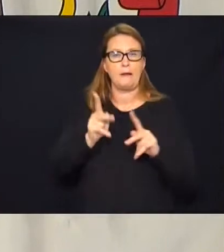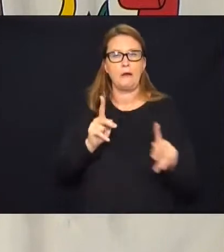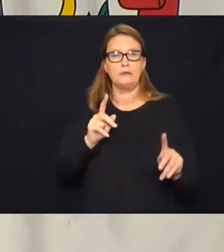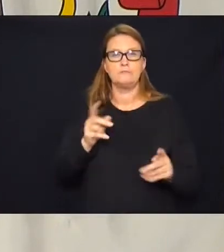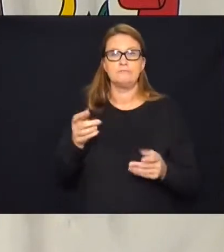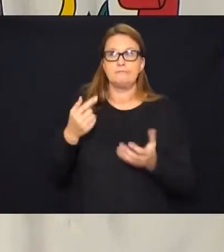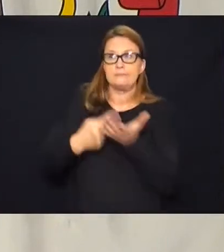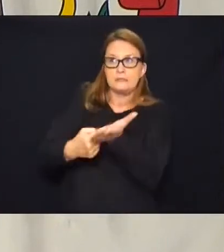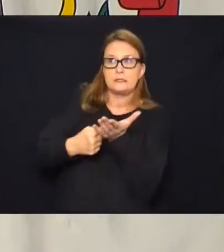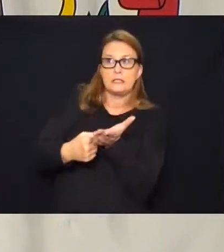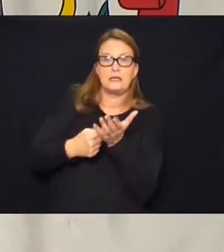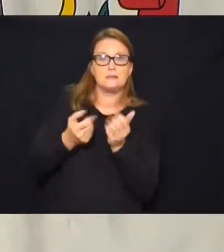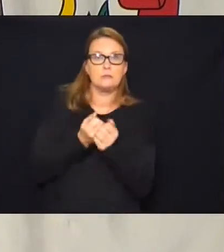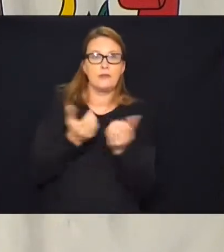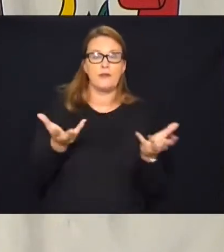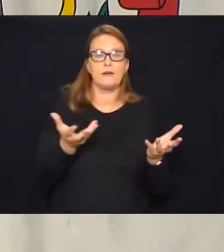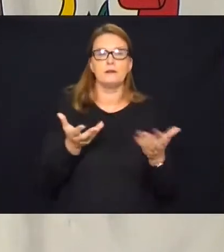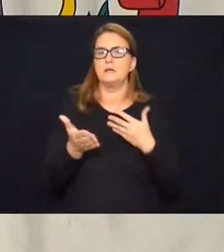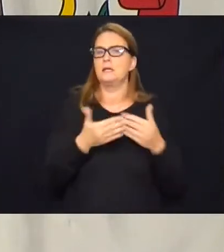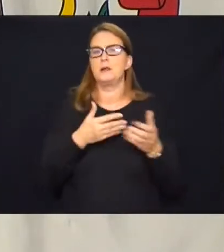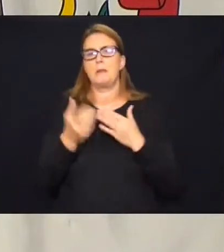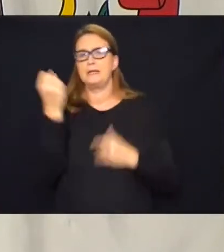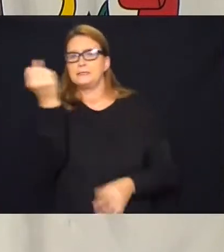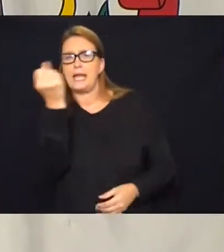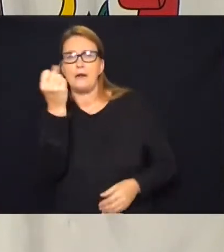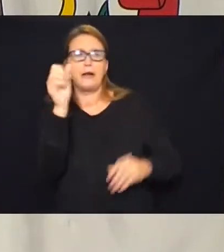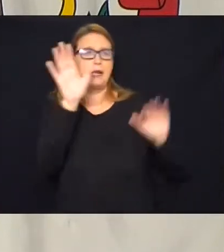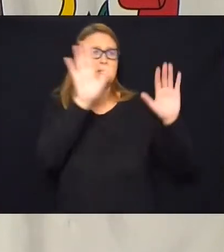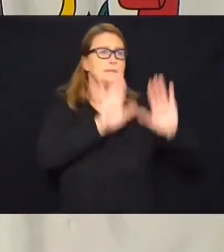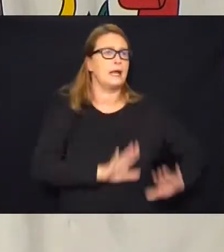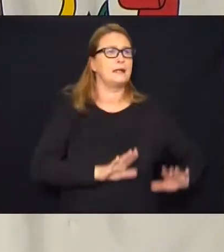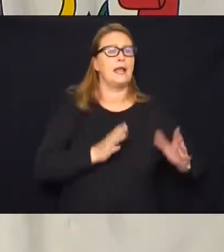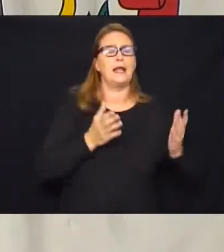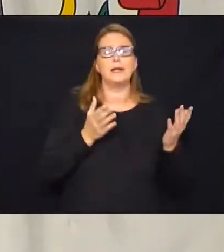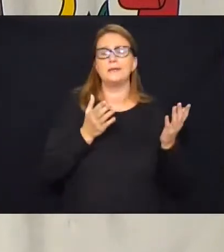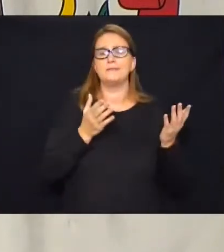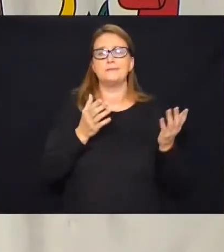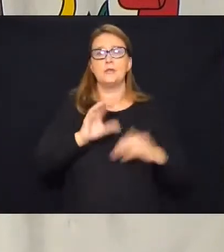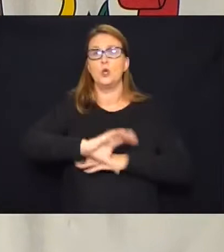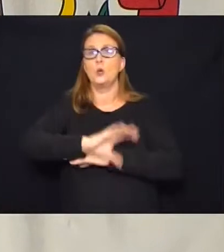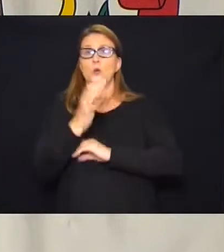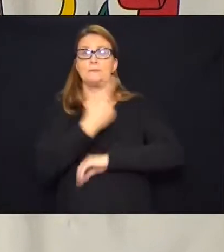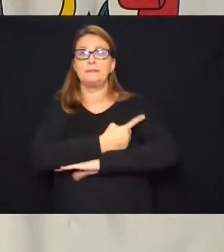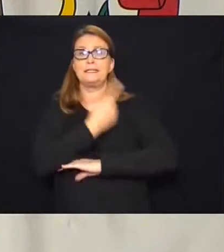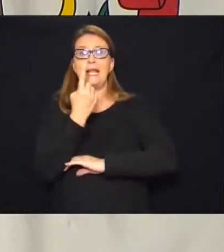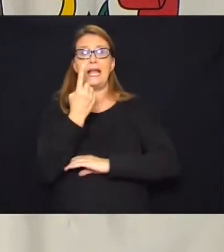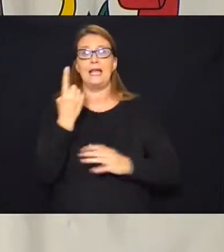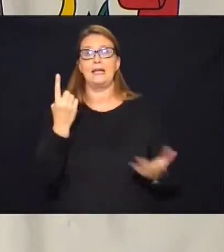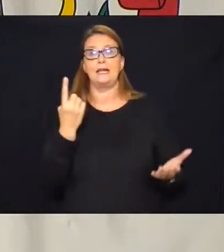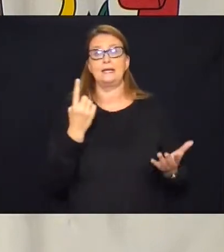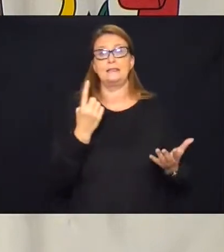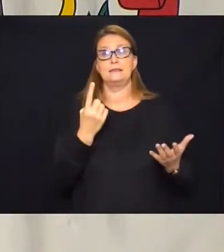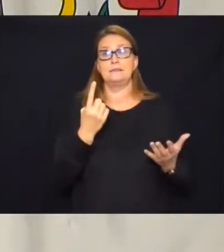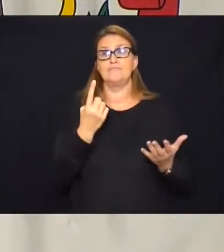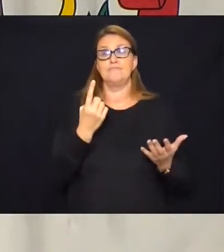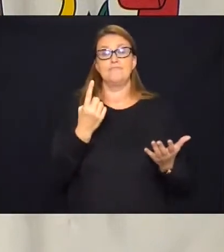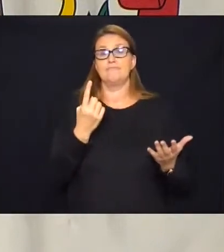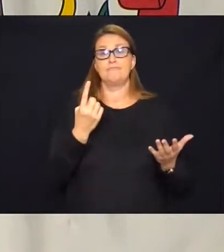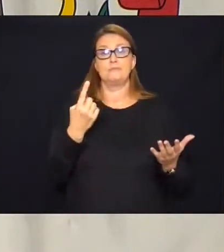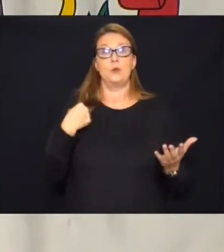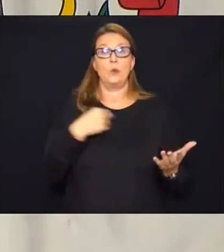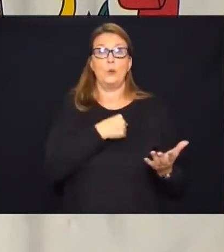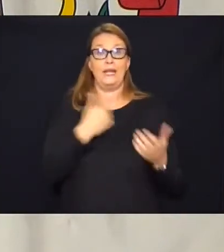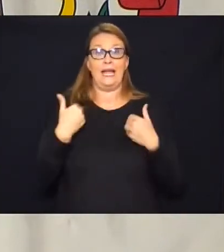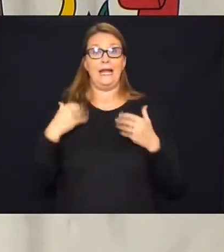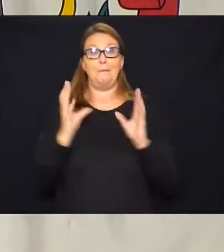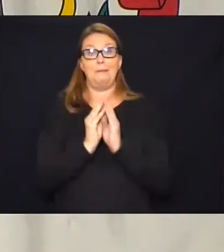Absolutely, it doesn't matter if it's a Saturday or Sunday or just like Christmas. I mean, Christmas before last, we did a